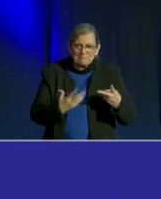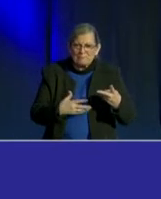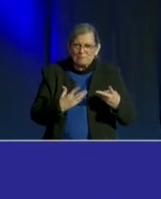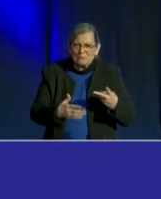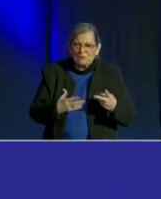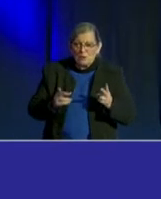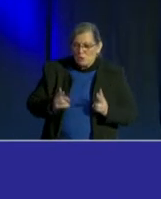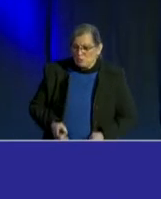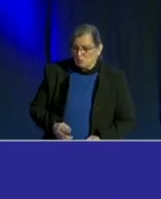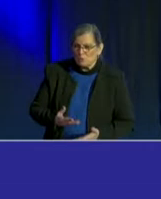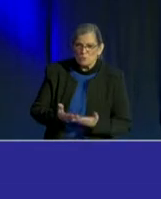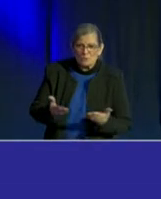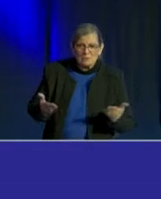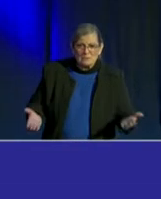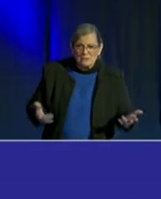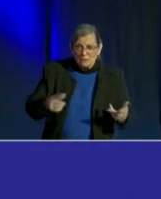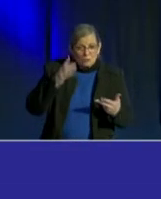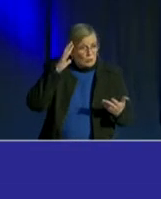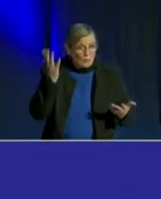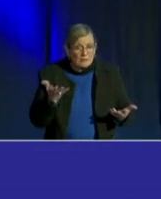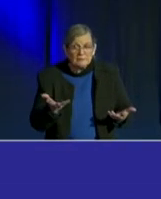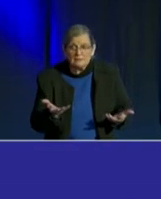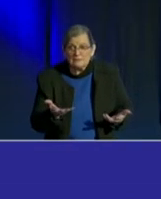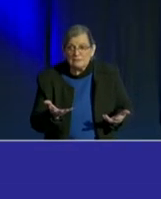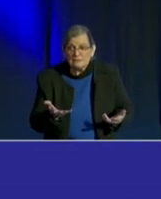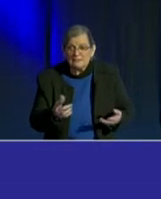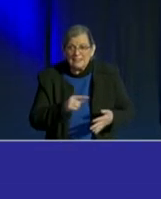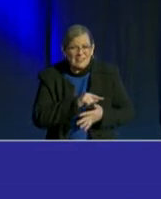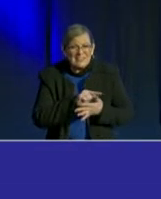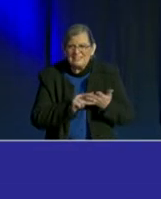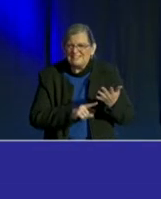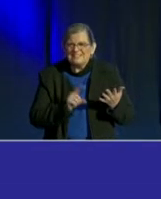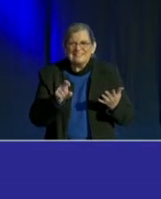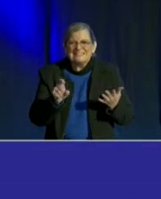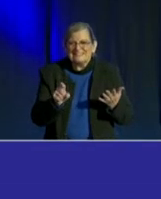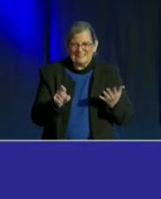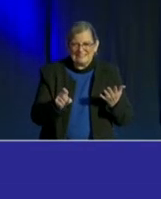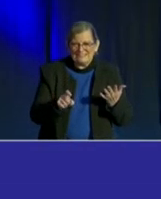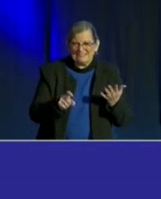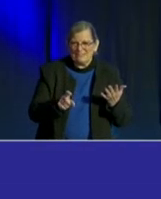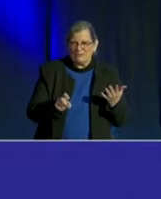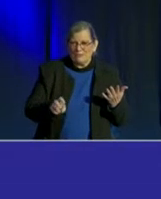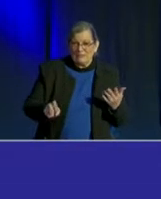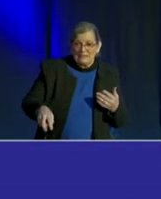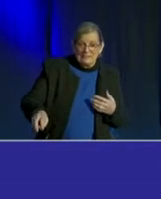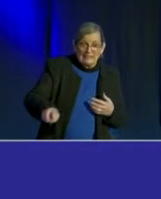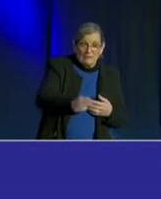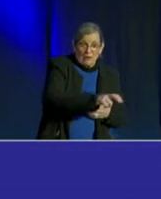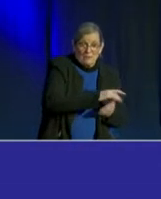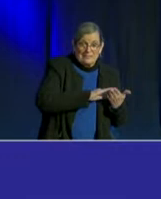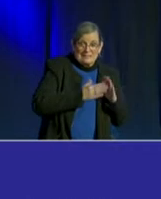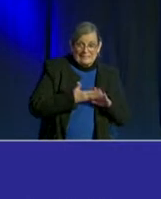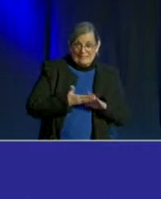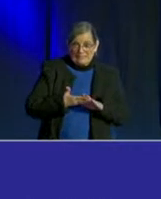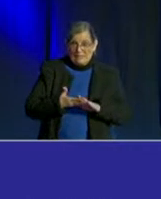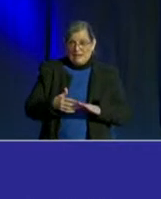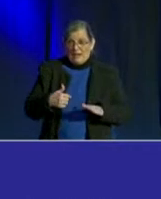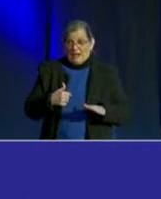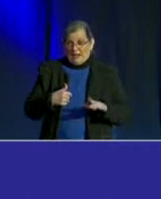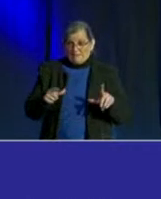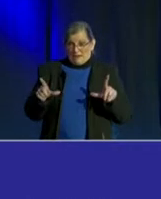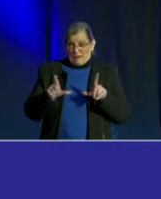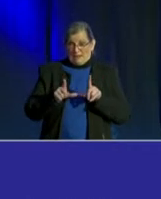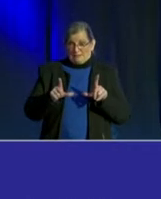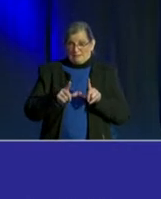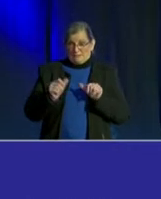resources, but you know what? They need to get around the city to do their jobs. And so we license the DC residents in